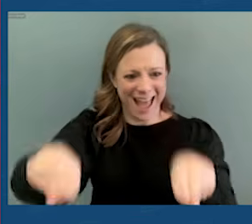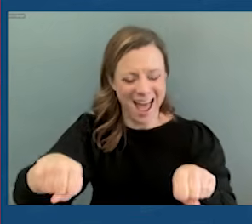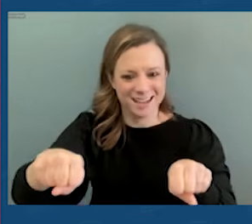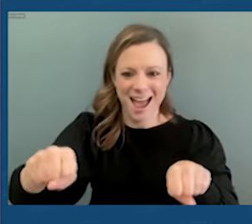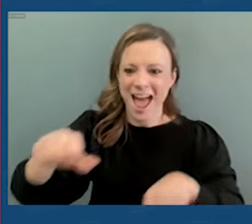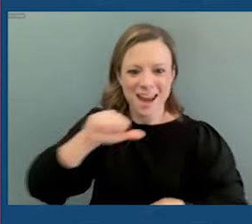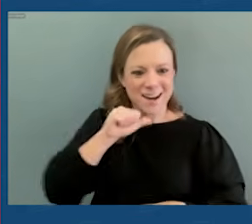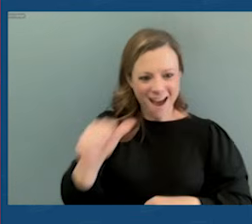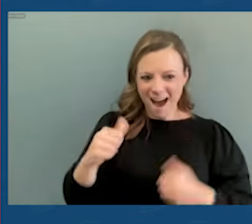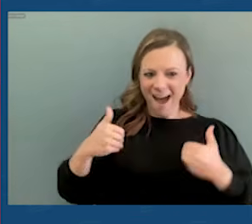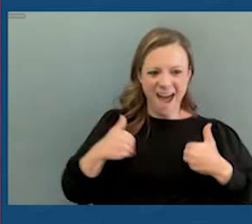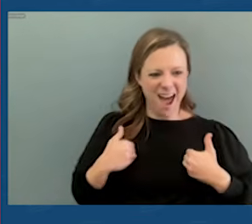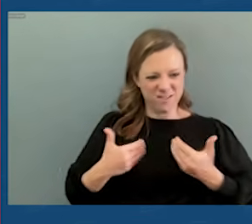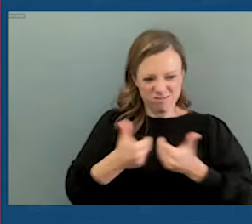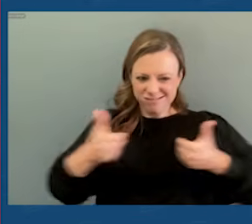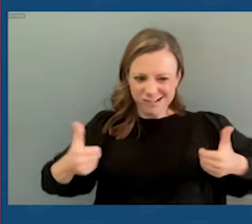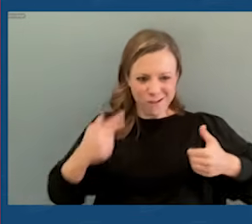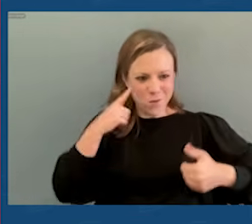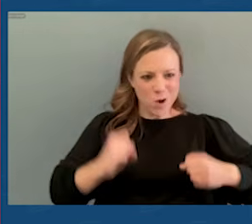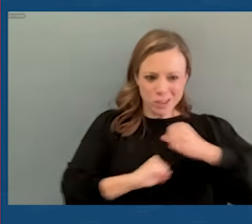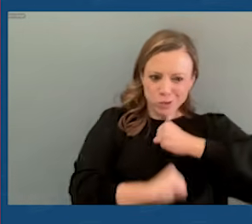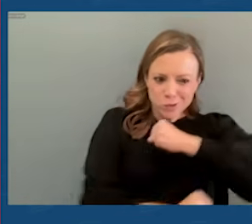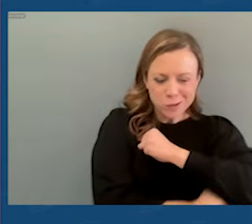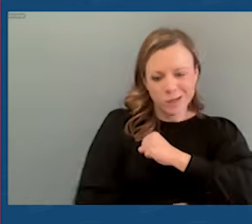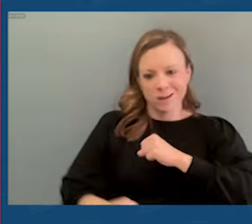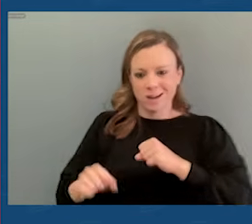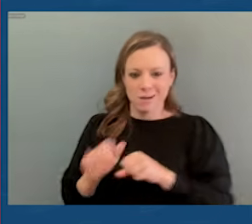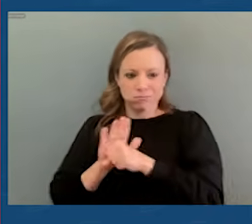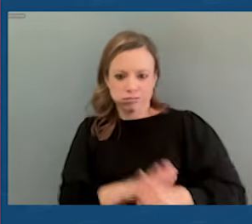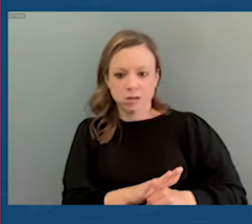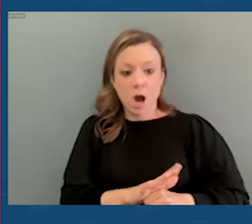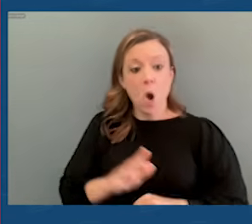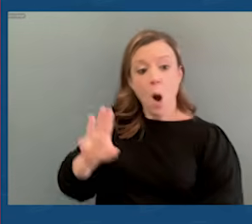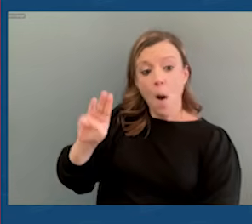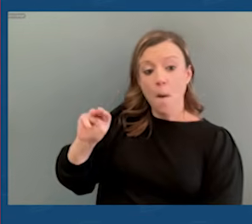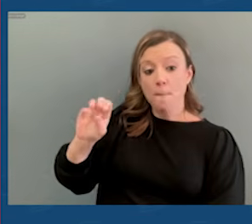community. I'll conclude by sharing that when Muhammad Ali passed away,